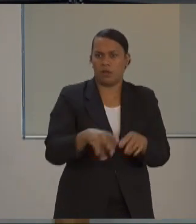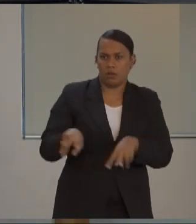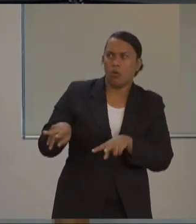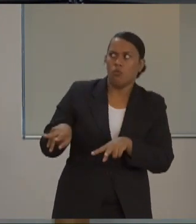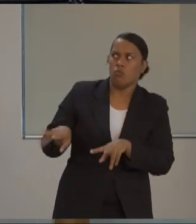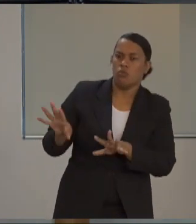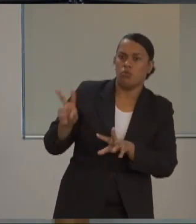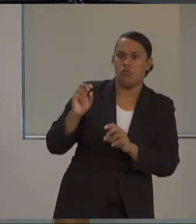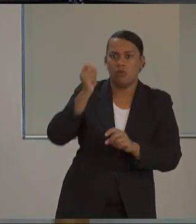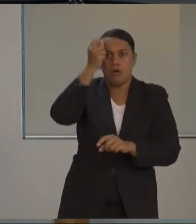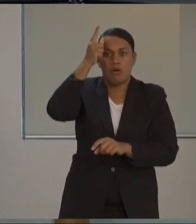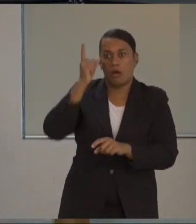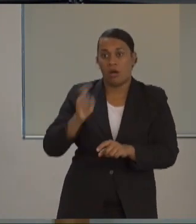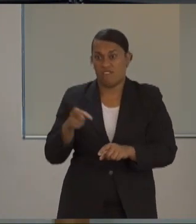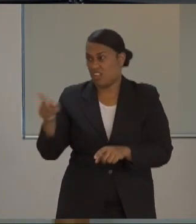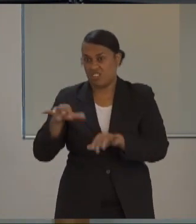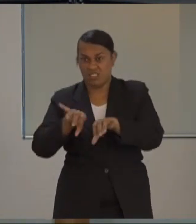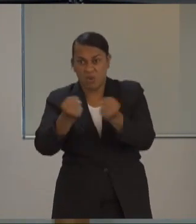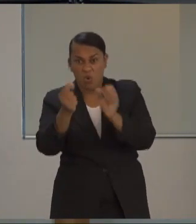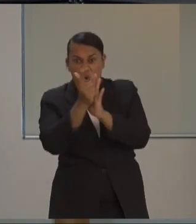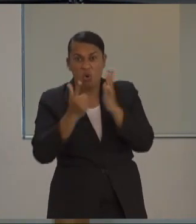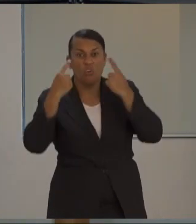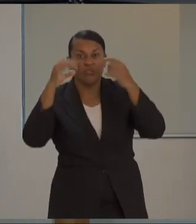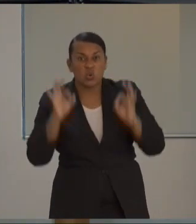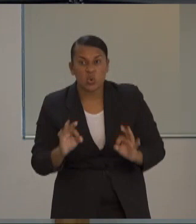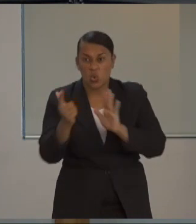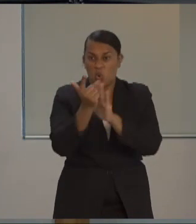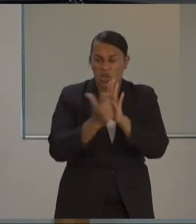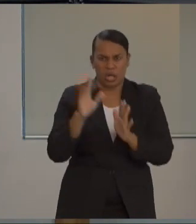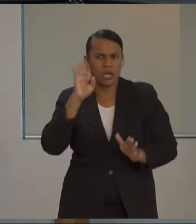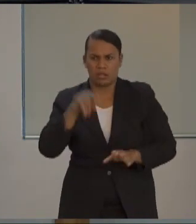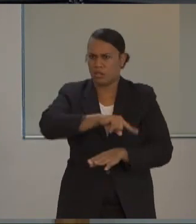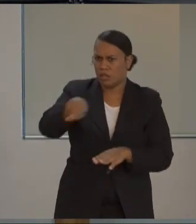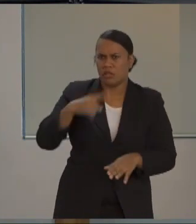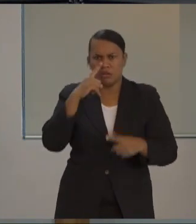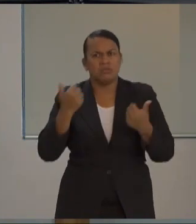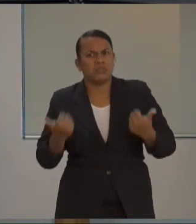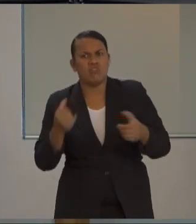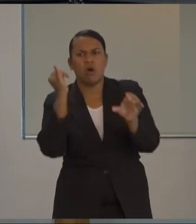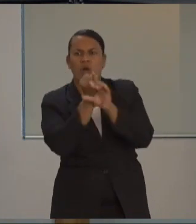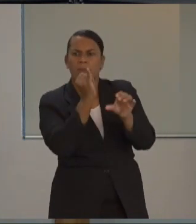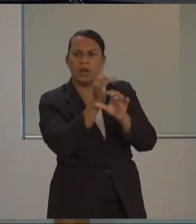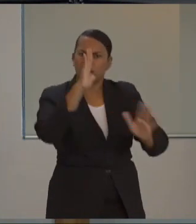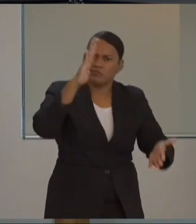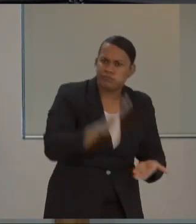those who are breaking curfews and not adhering to all the directives, that crime trend has decreased.